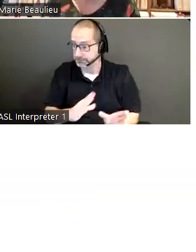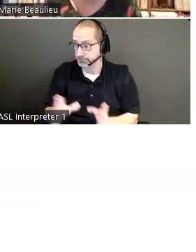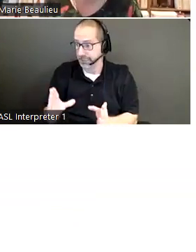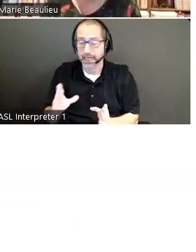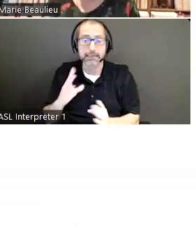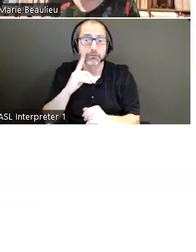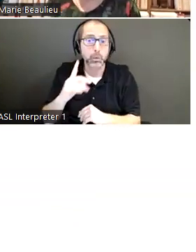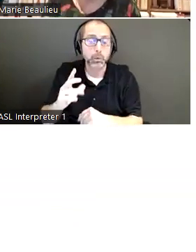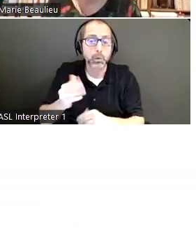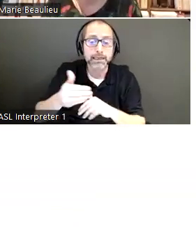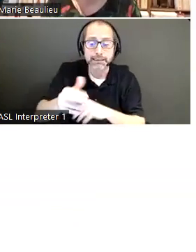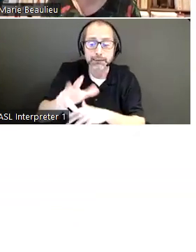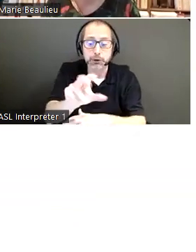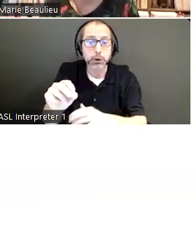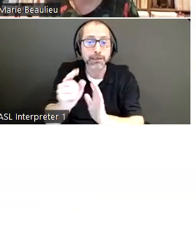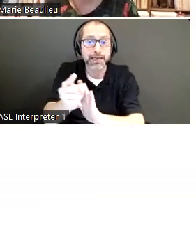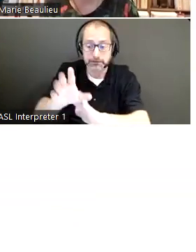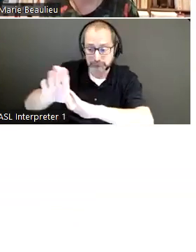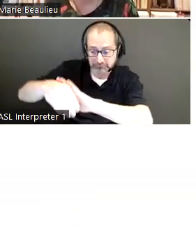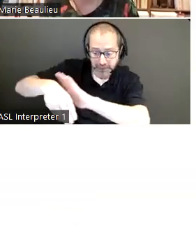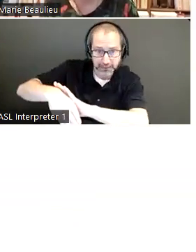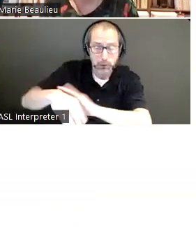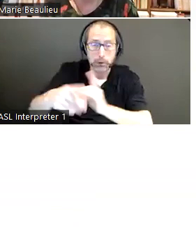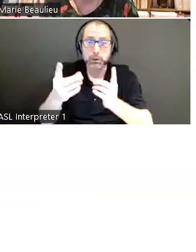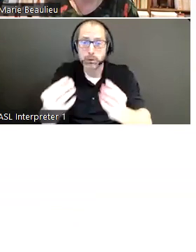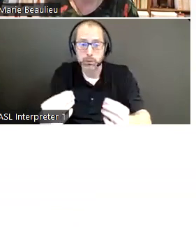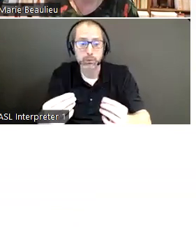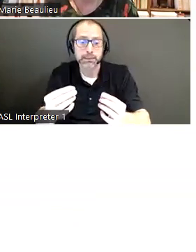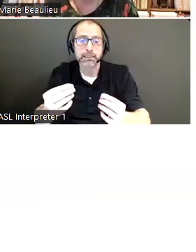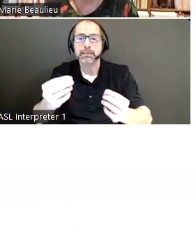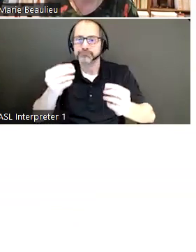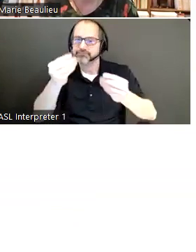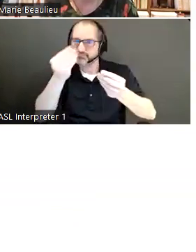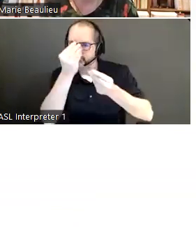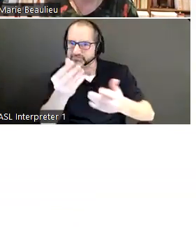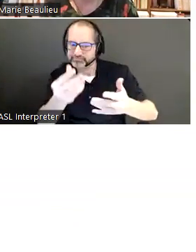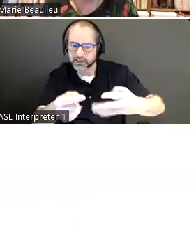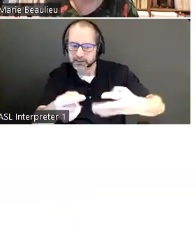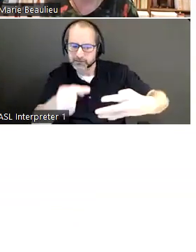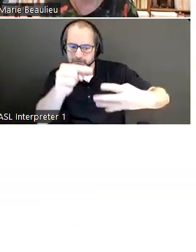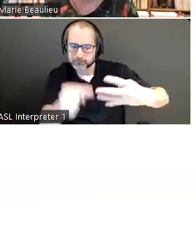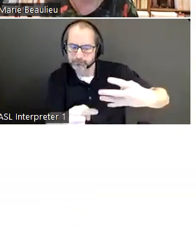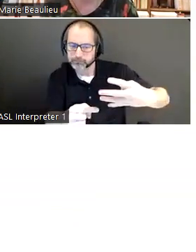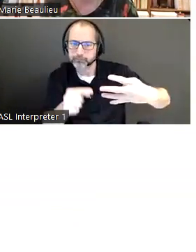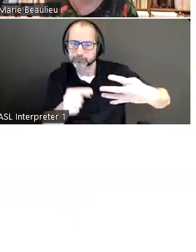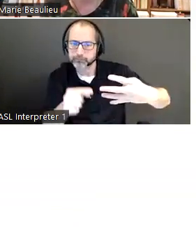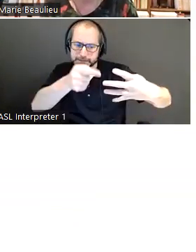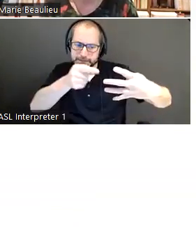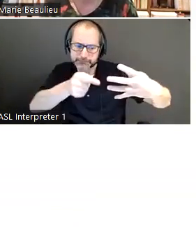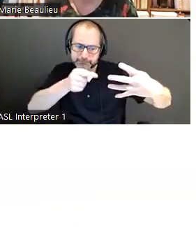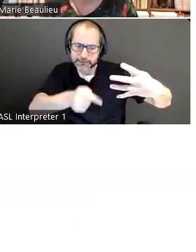so minutes is to raise 4 points. First of all, I will explain the